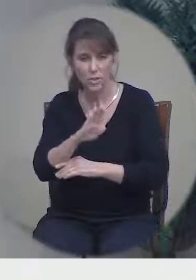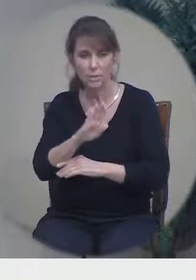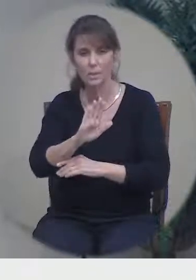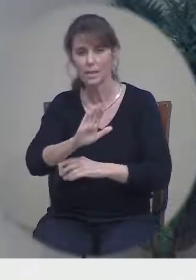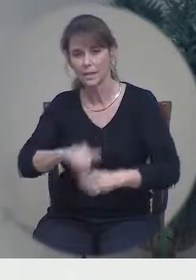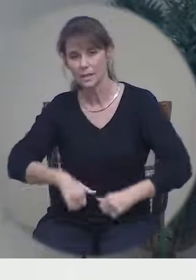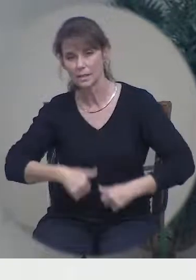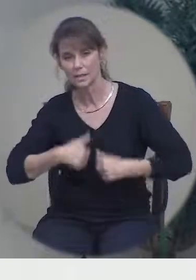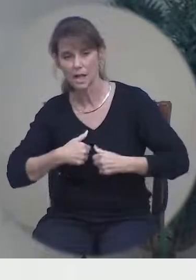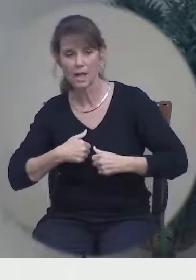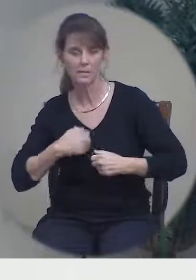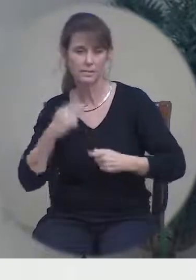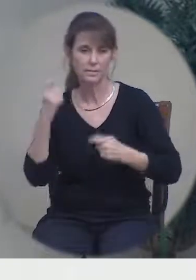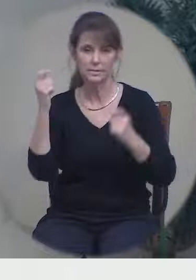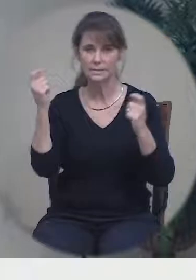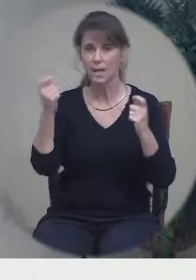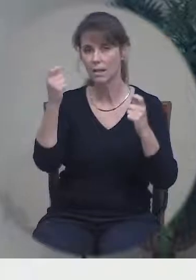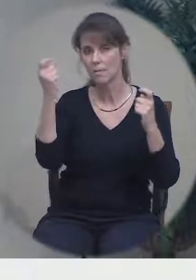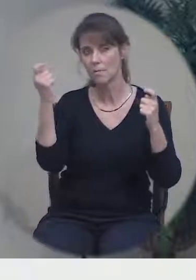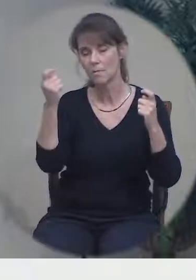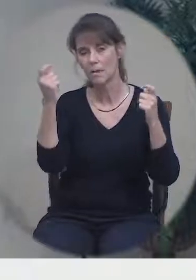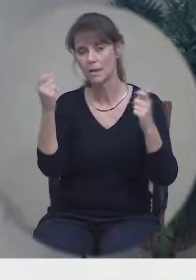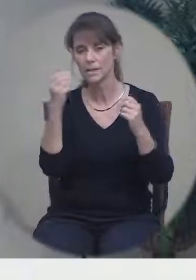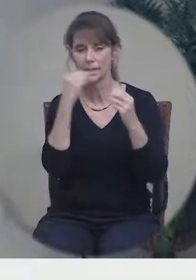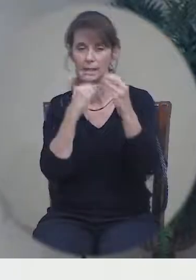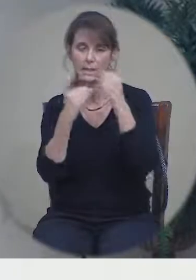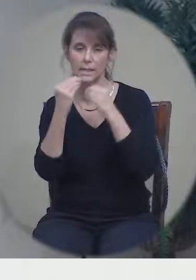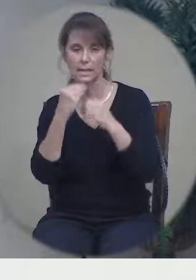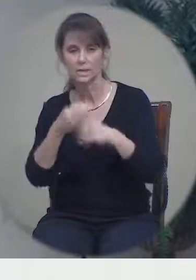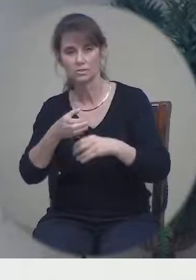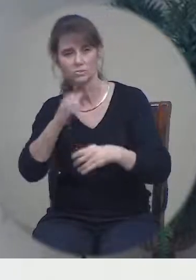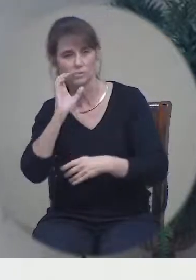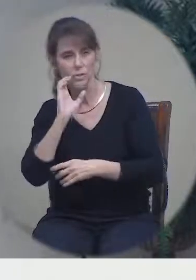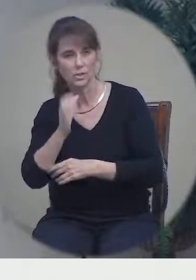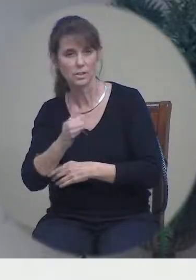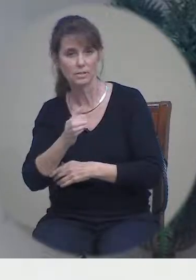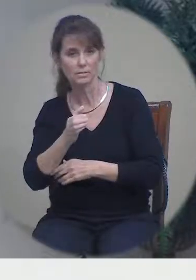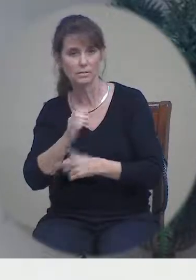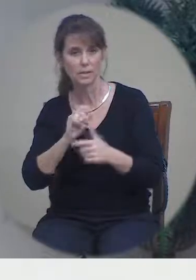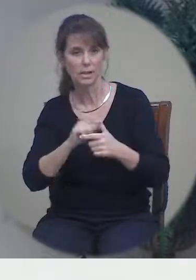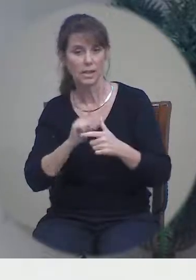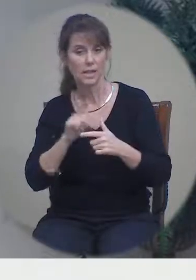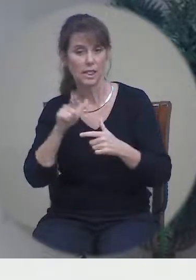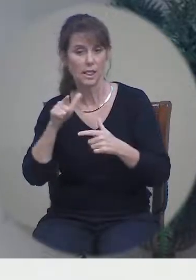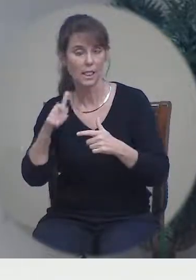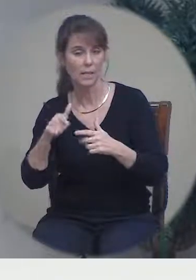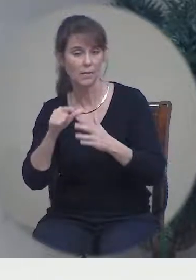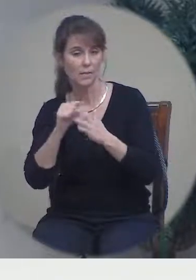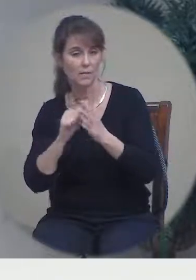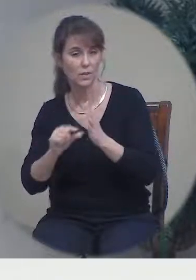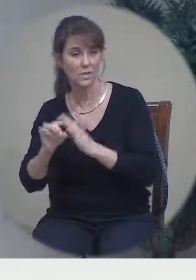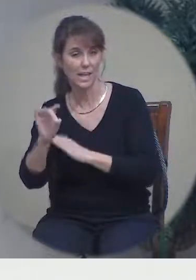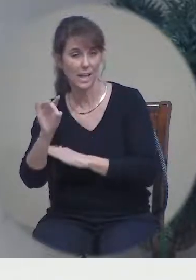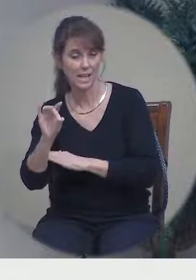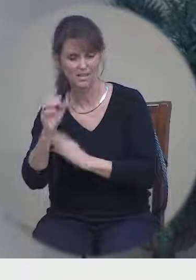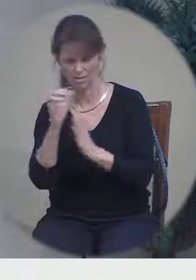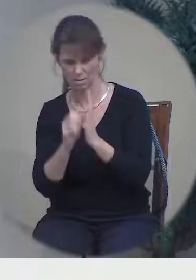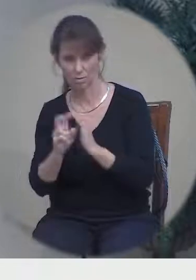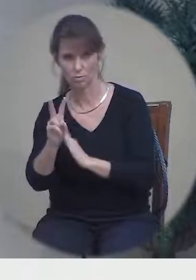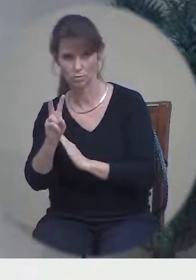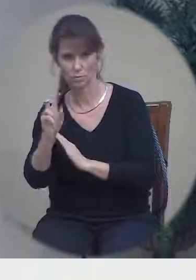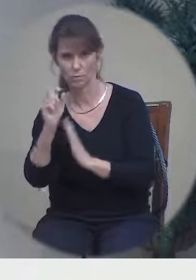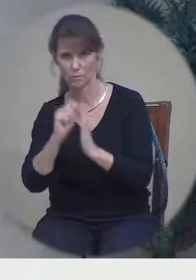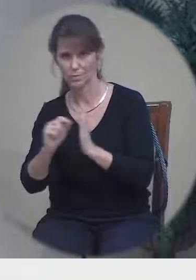They're celebrating. And yet, by the time we get to around verse 8 of chapter 2,